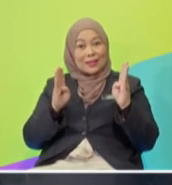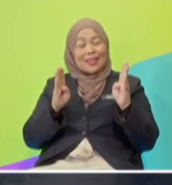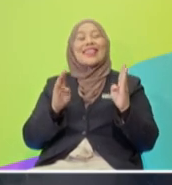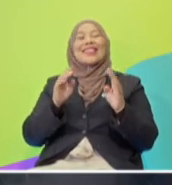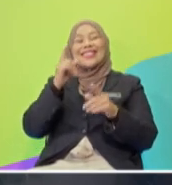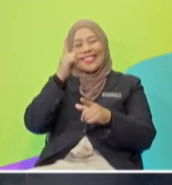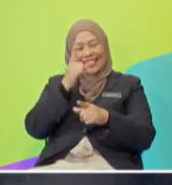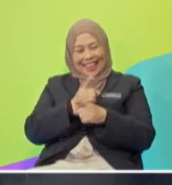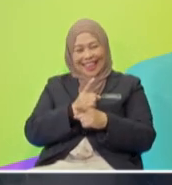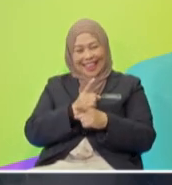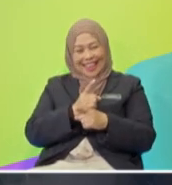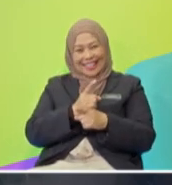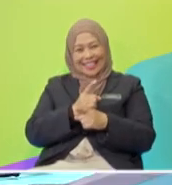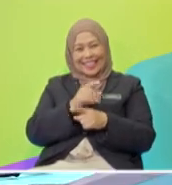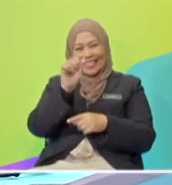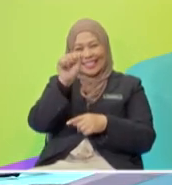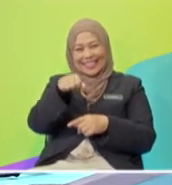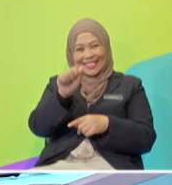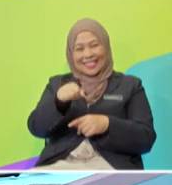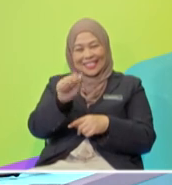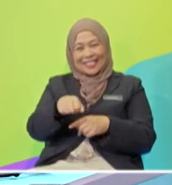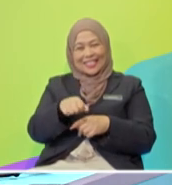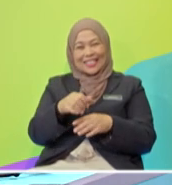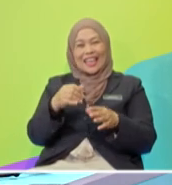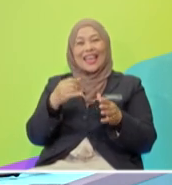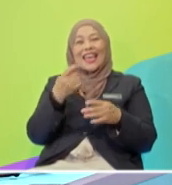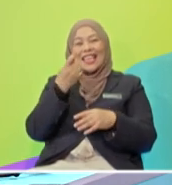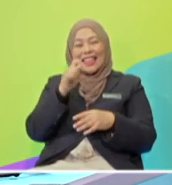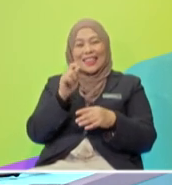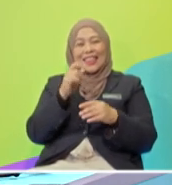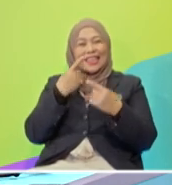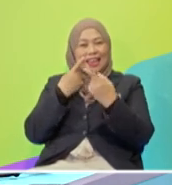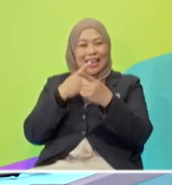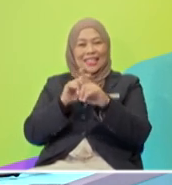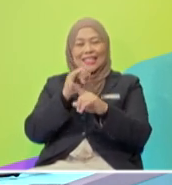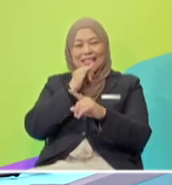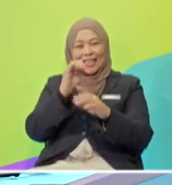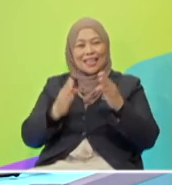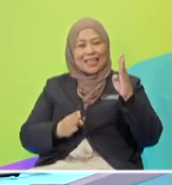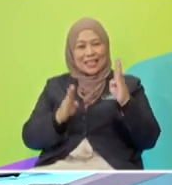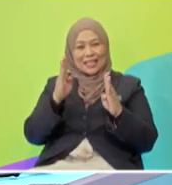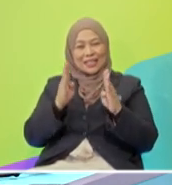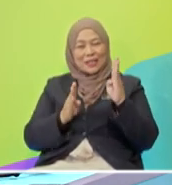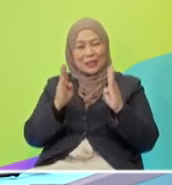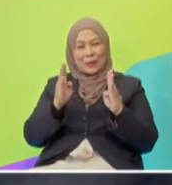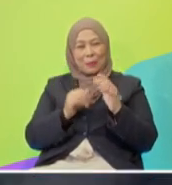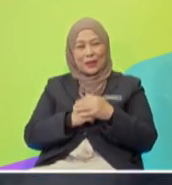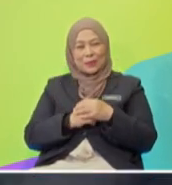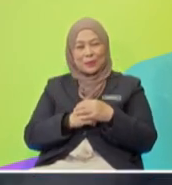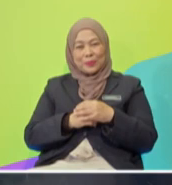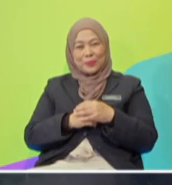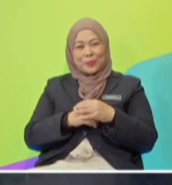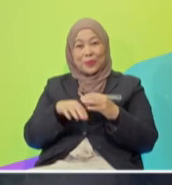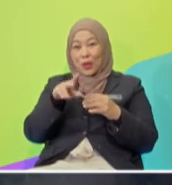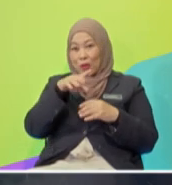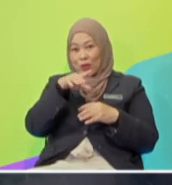right, Chris. Yes. It's a bus. Yay, good job, okay, everybody. It's a bus. Okay, now, Chris, spell bus. Okay,